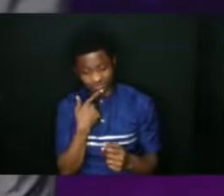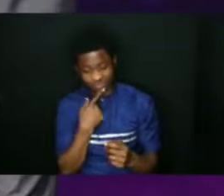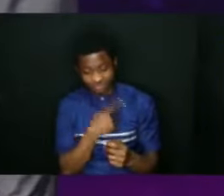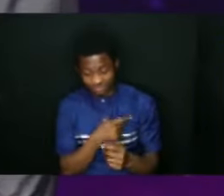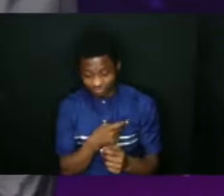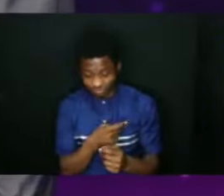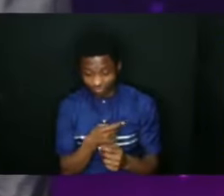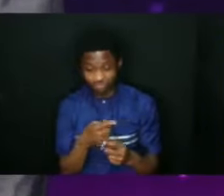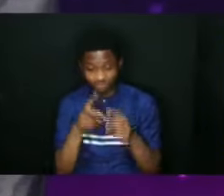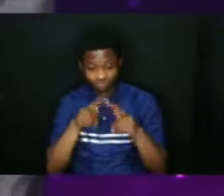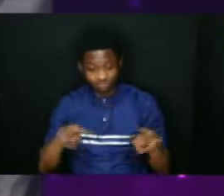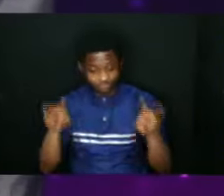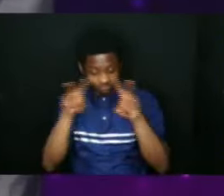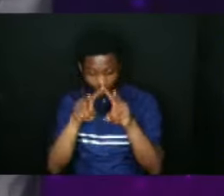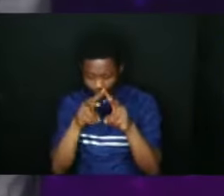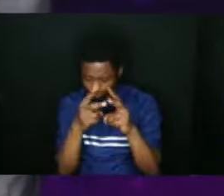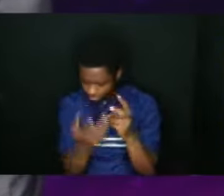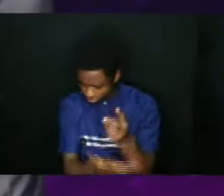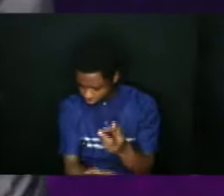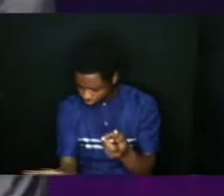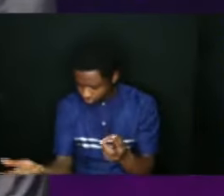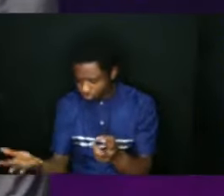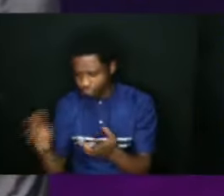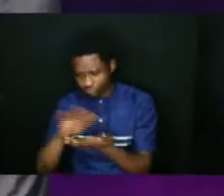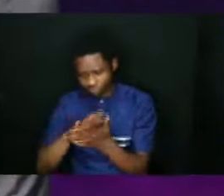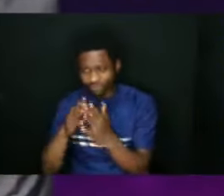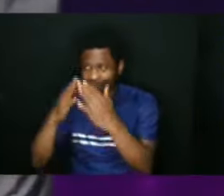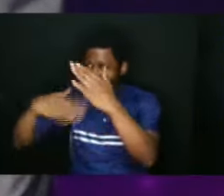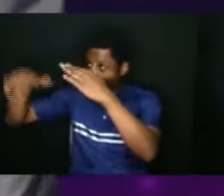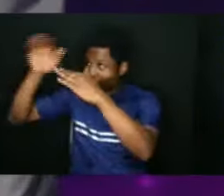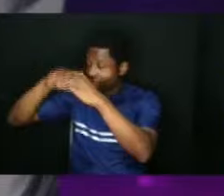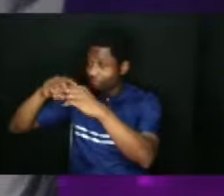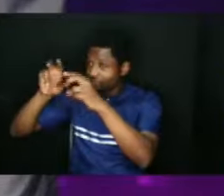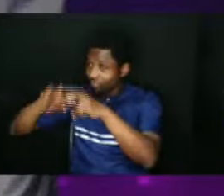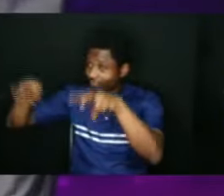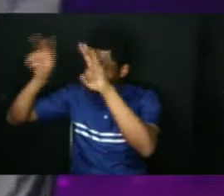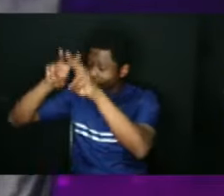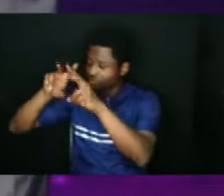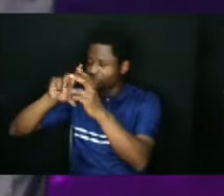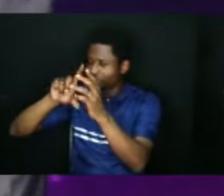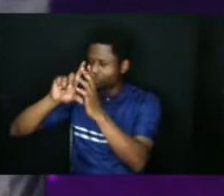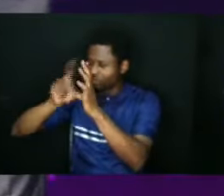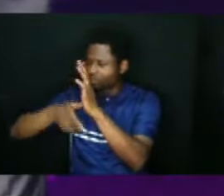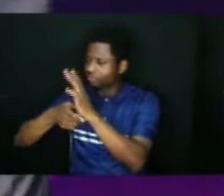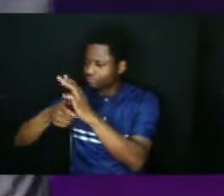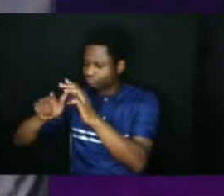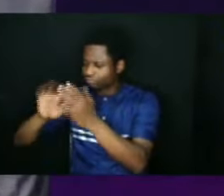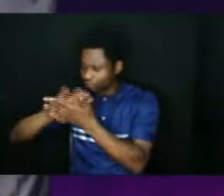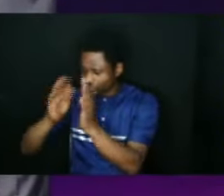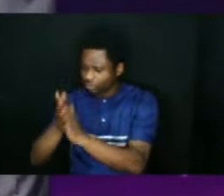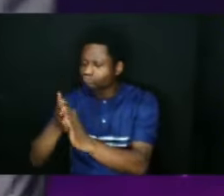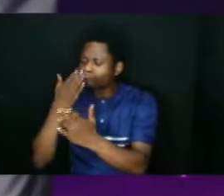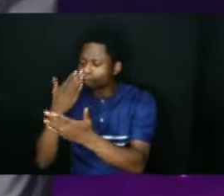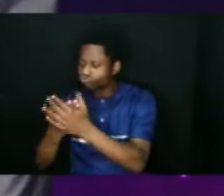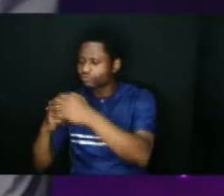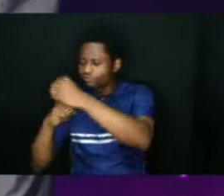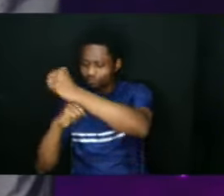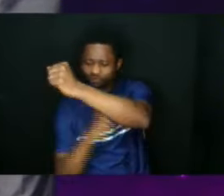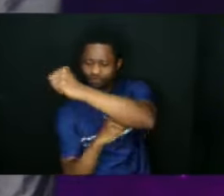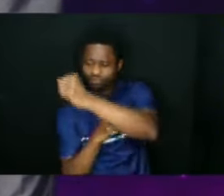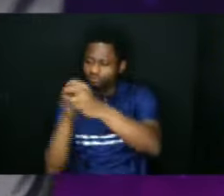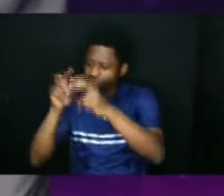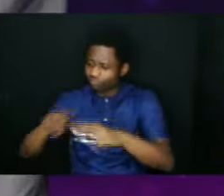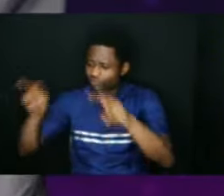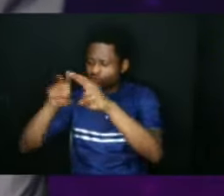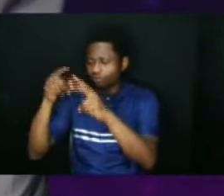are heavenly values and they are foundational values. Enti nyame kan se sa abrabo superpe no if you osoro na ya